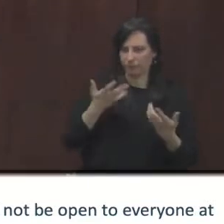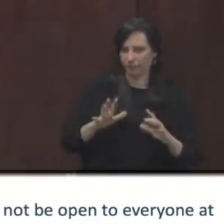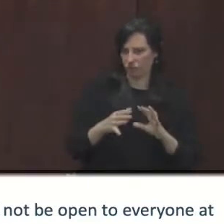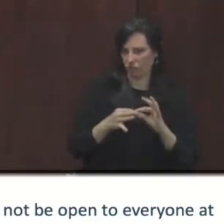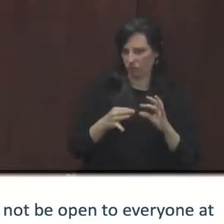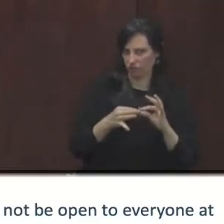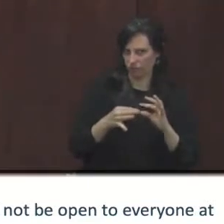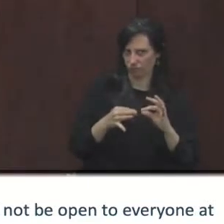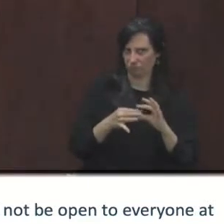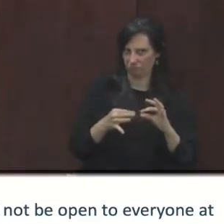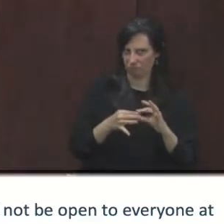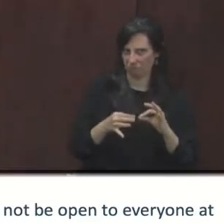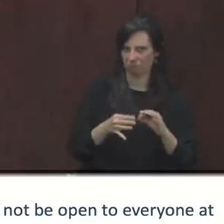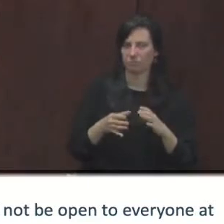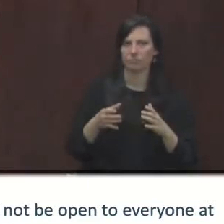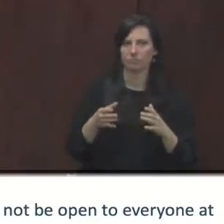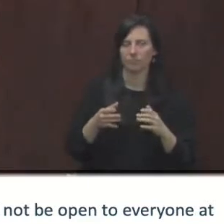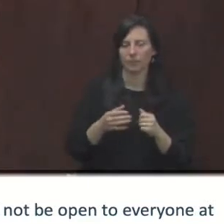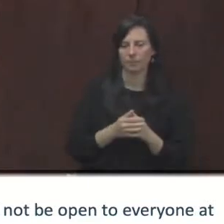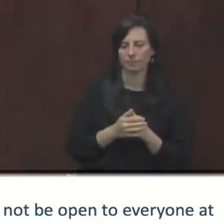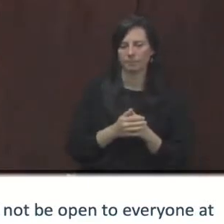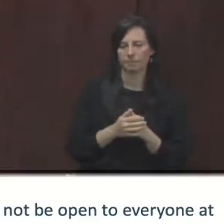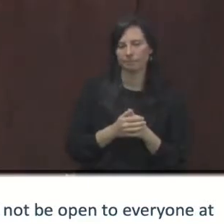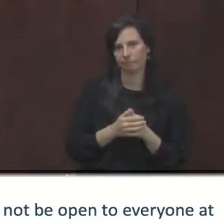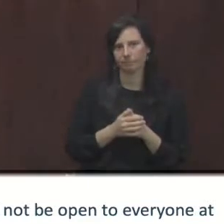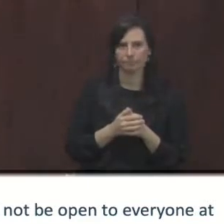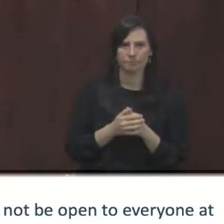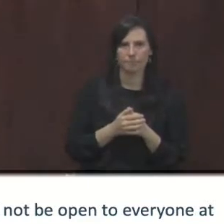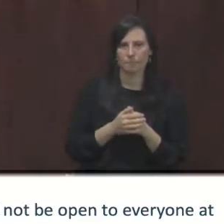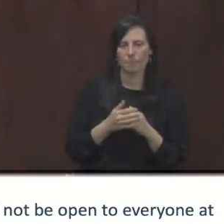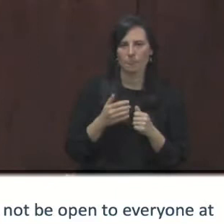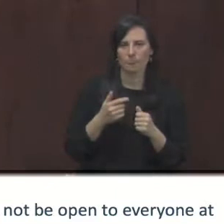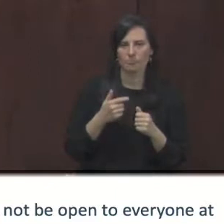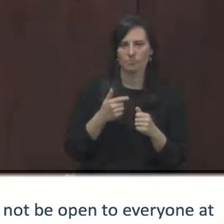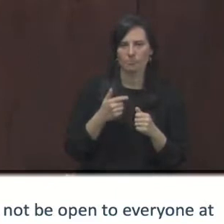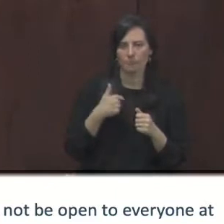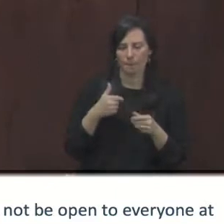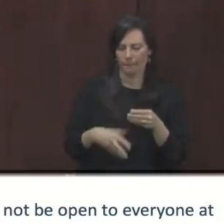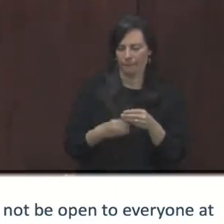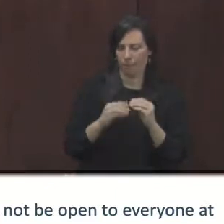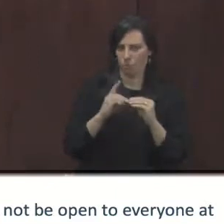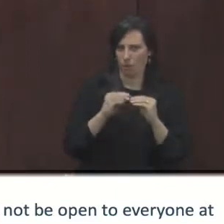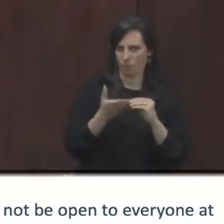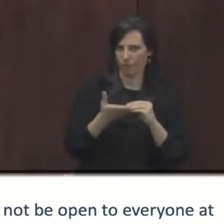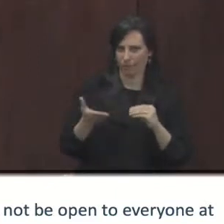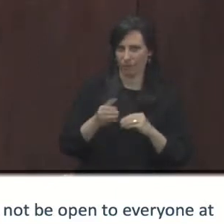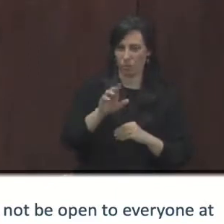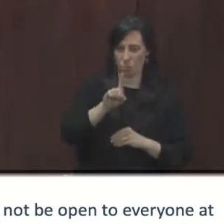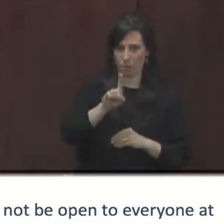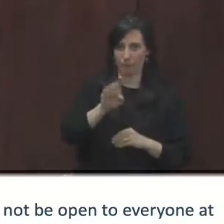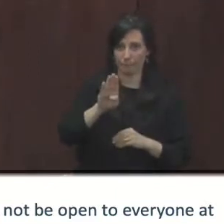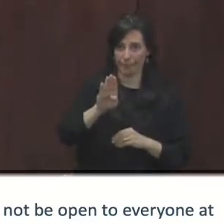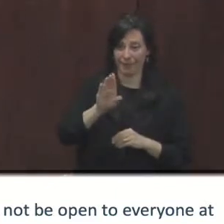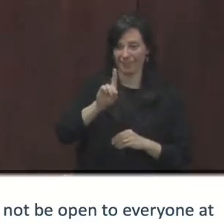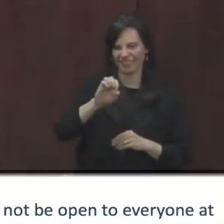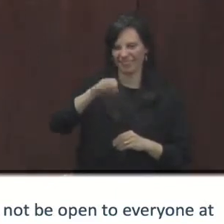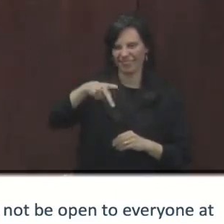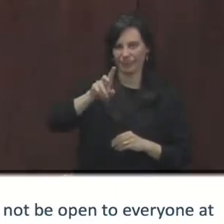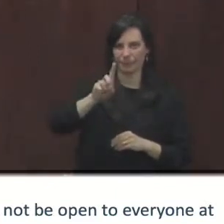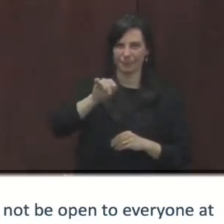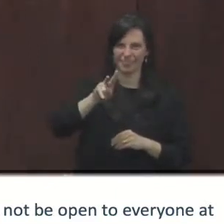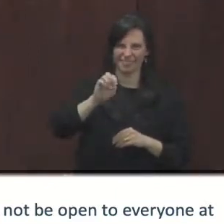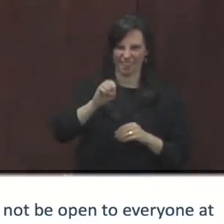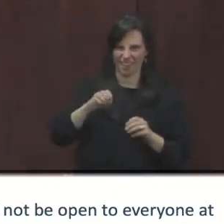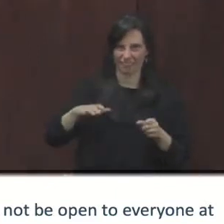more, only to say that this 1B deeper dive has been posted so that as we